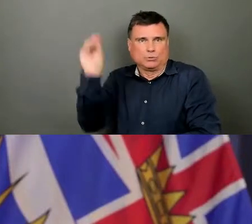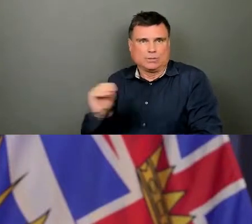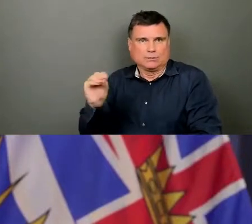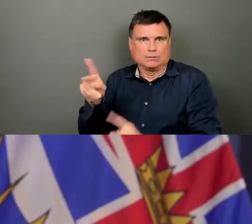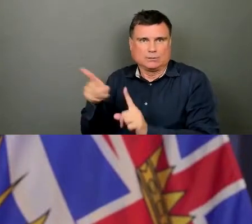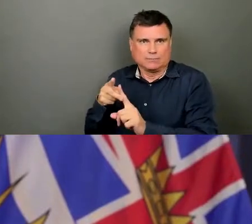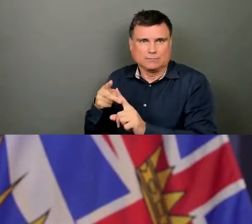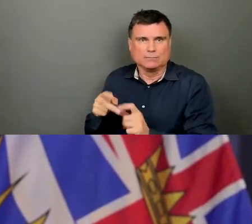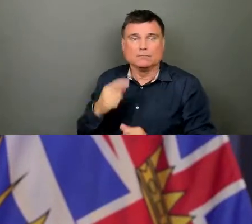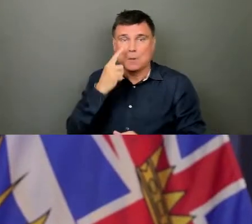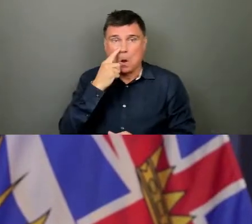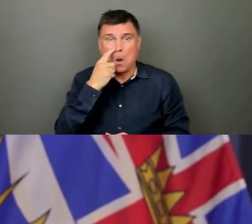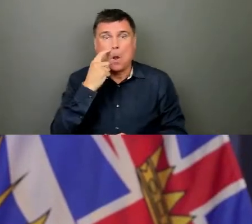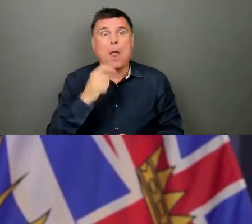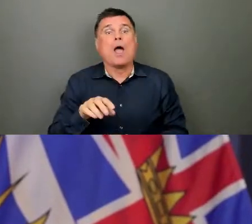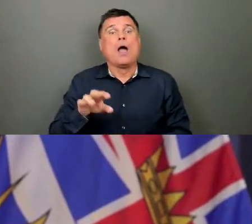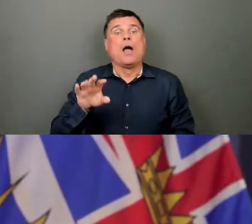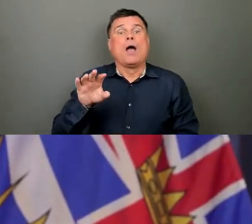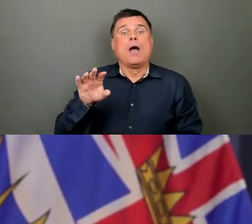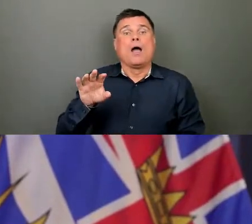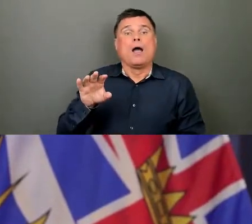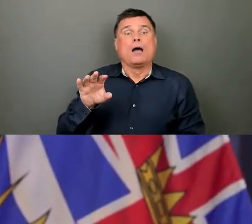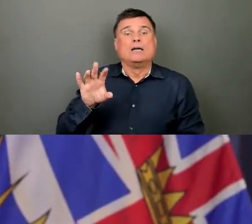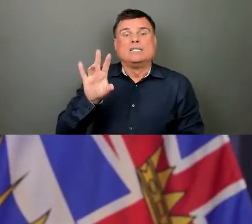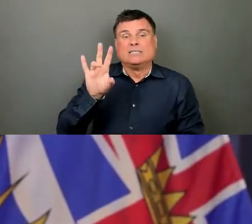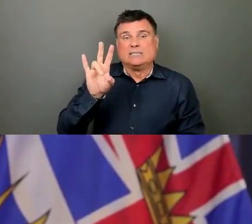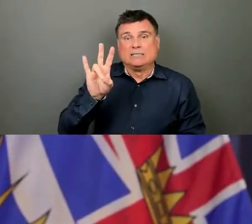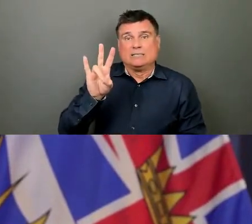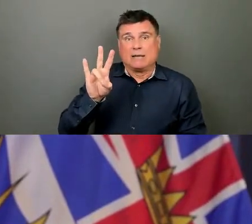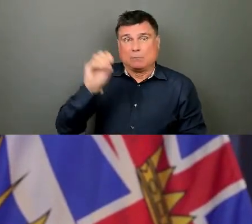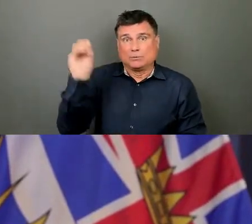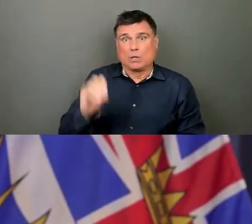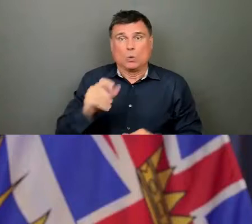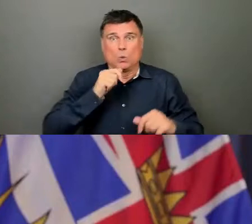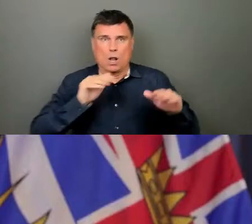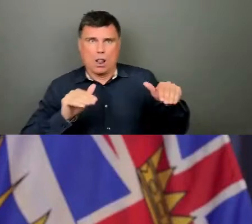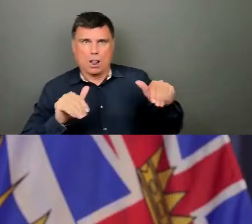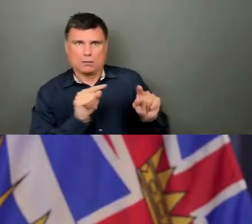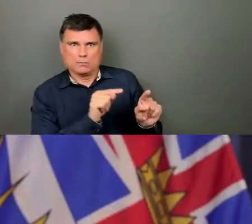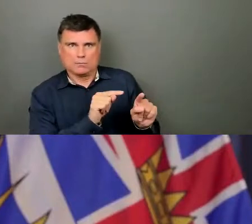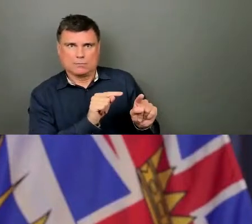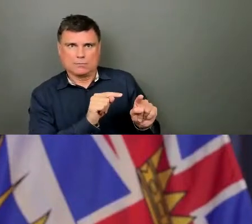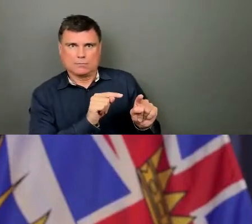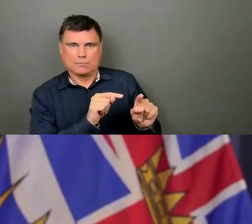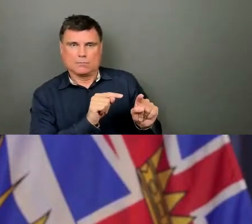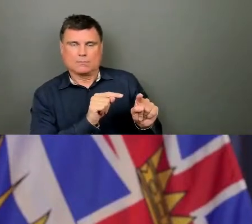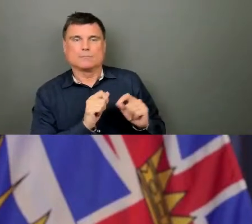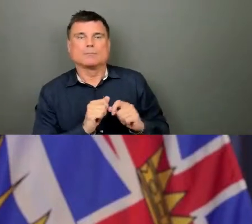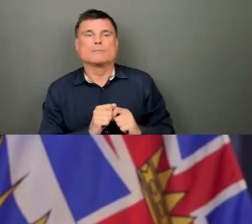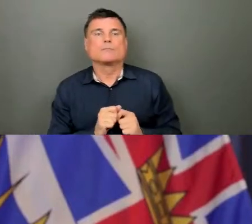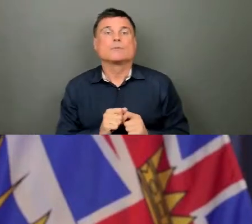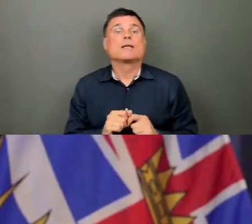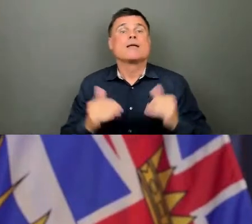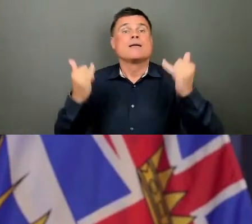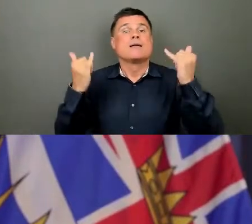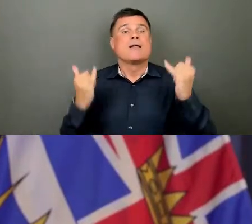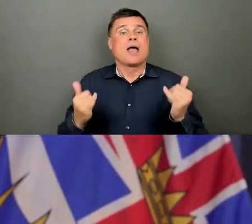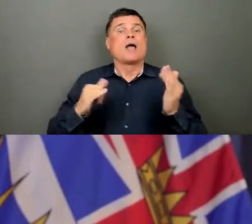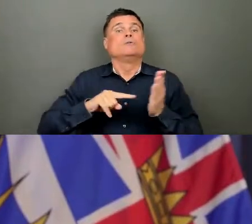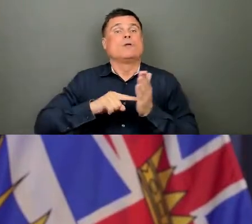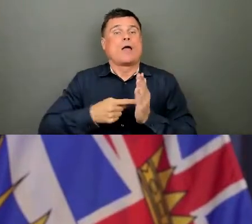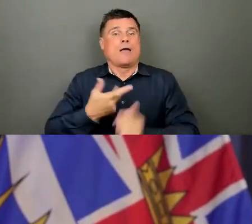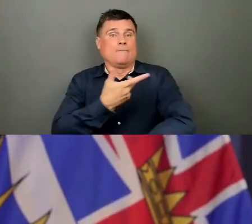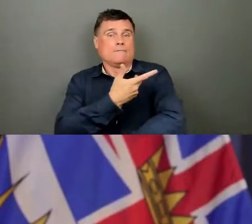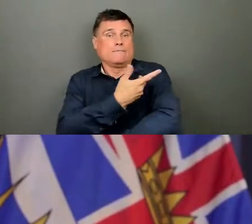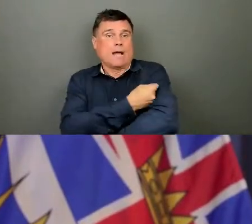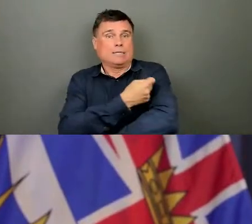And we've seen since the Premier and Dr. Henry introduced the BC vaccine card, which will be coming into effect September